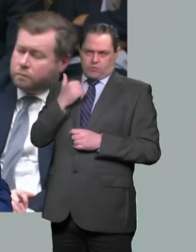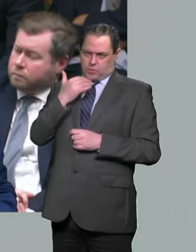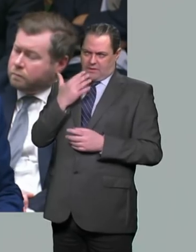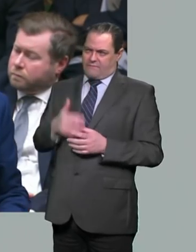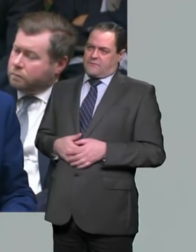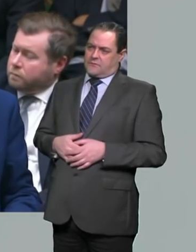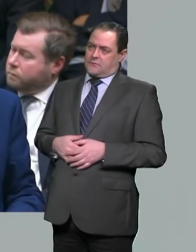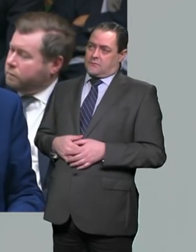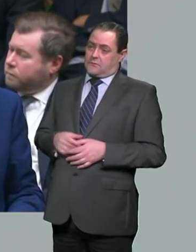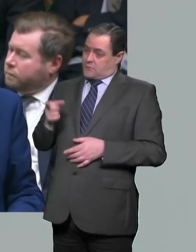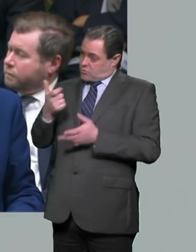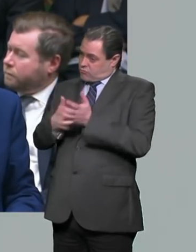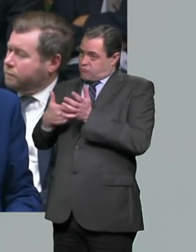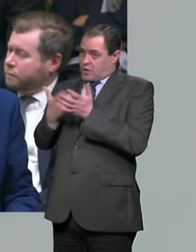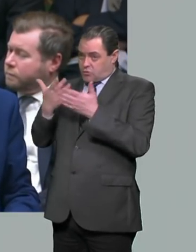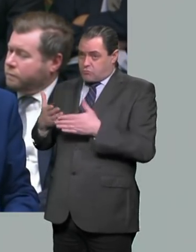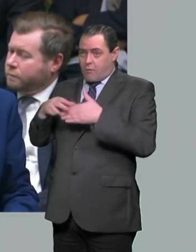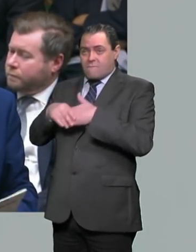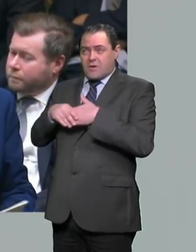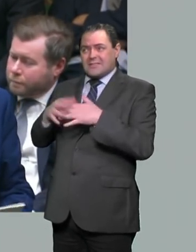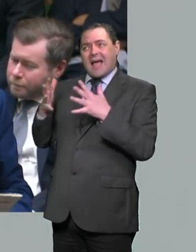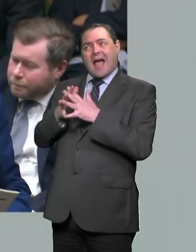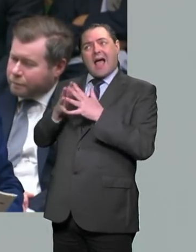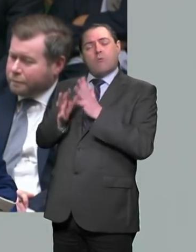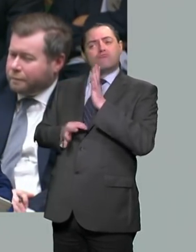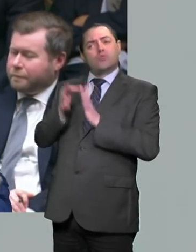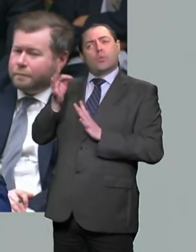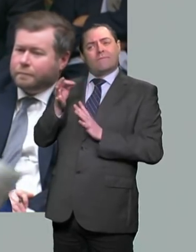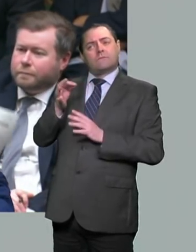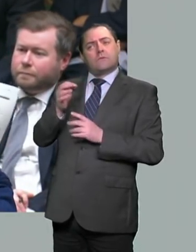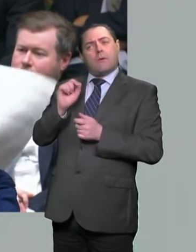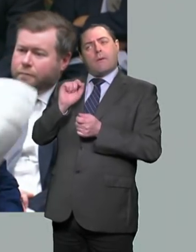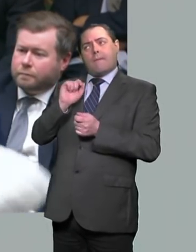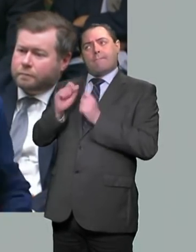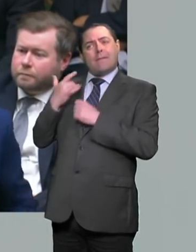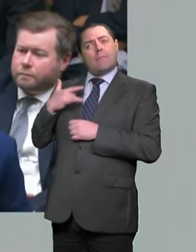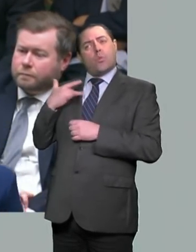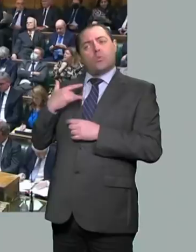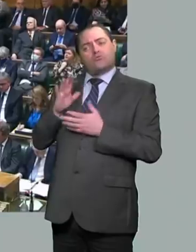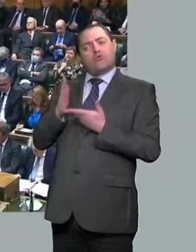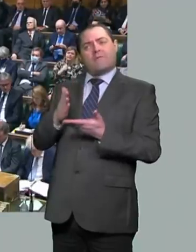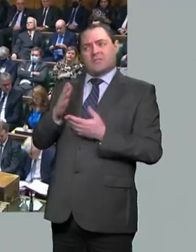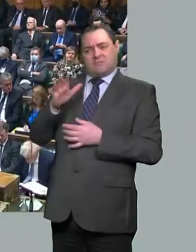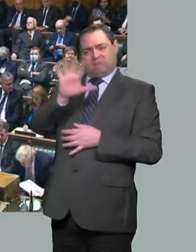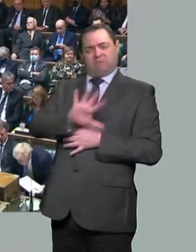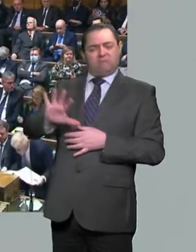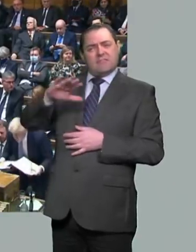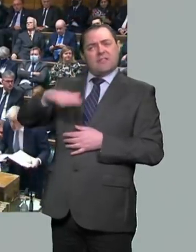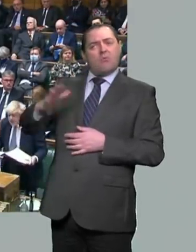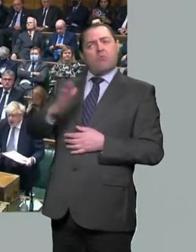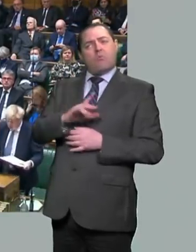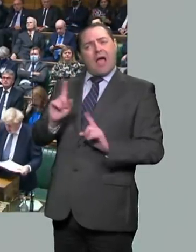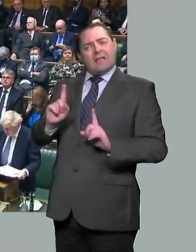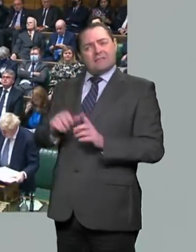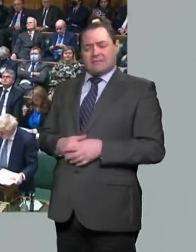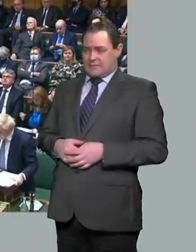right honourable friend outline what steps the government is taking to improve access to menopause services in Devon and the South West? Prime Minister. Well, I